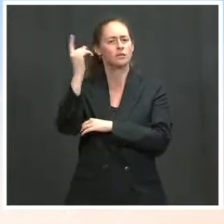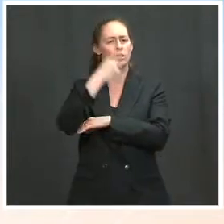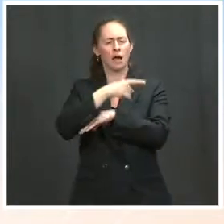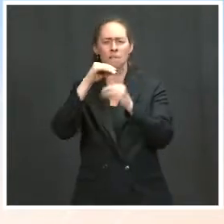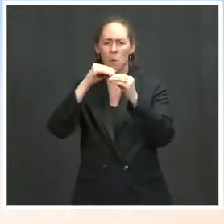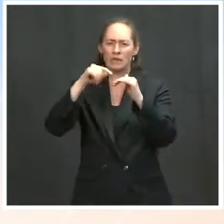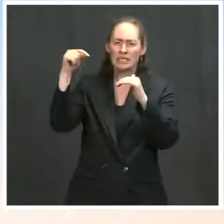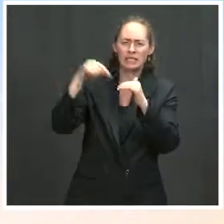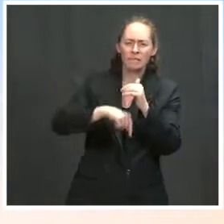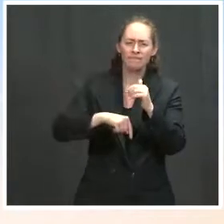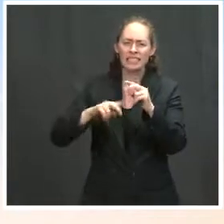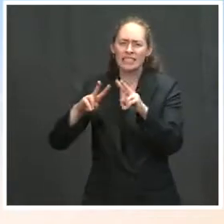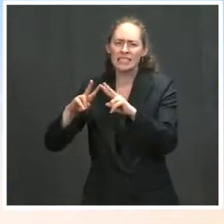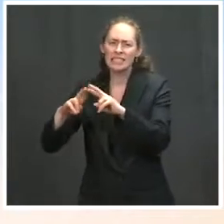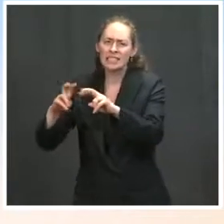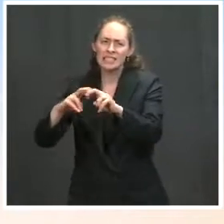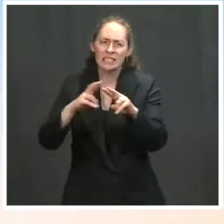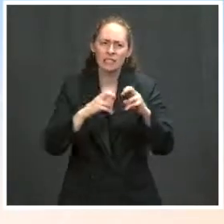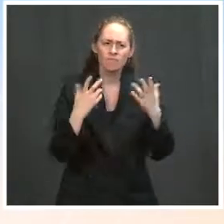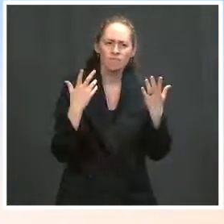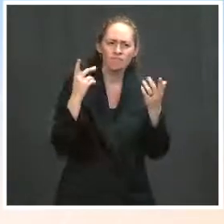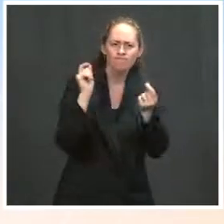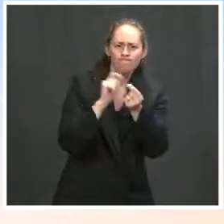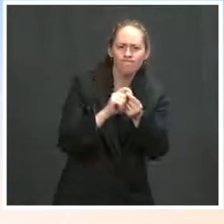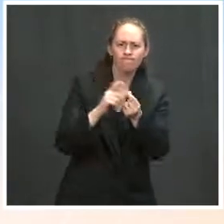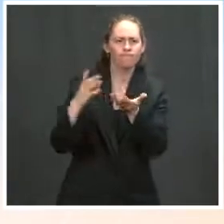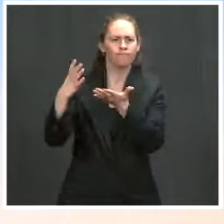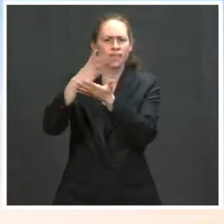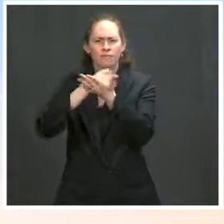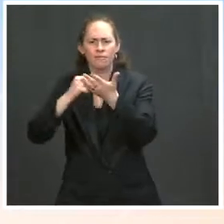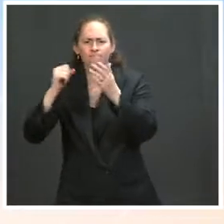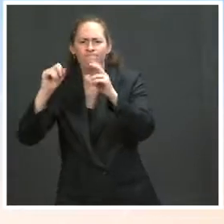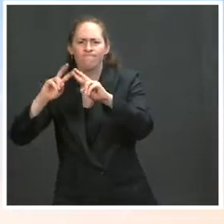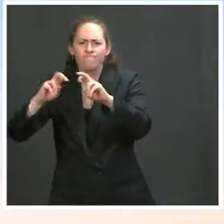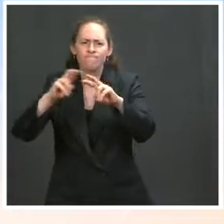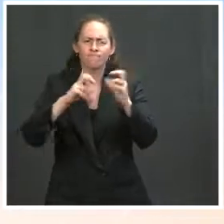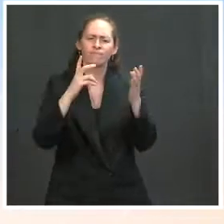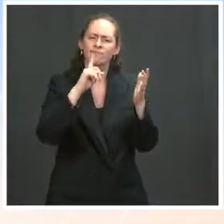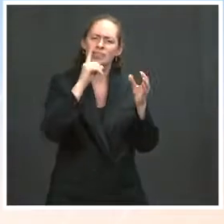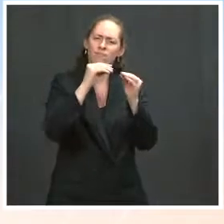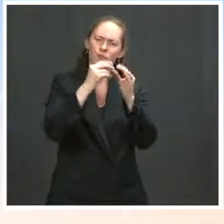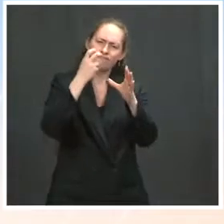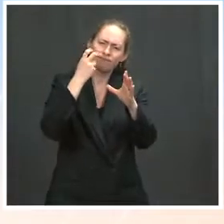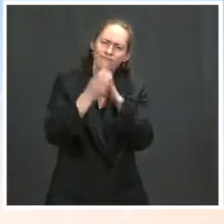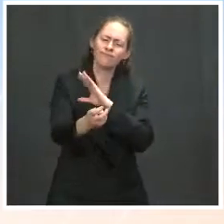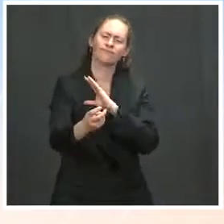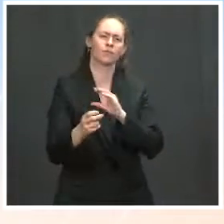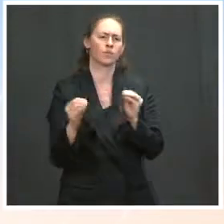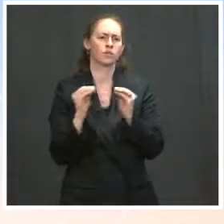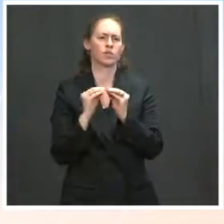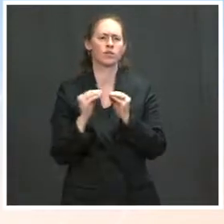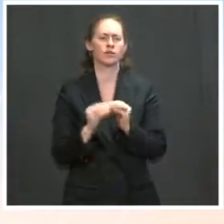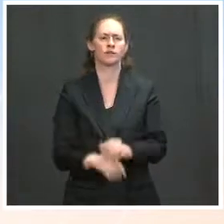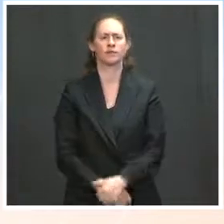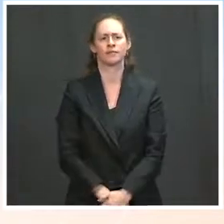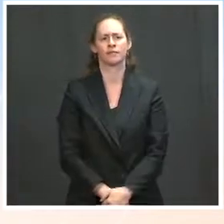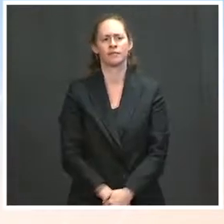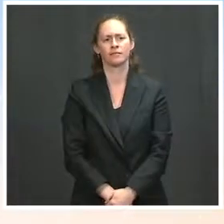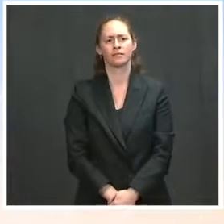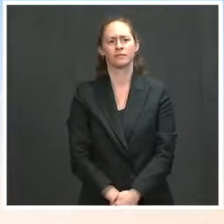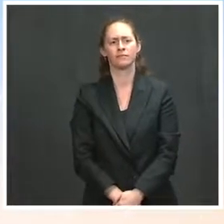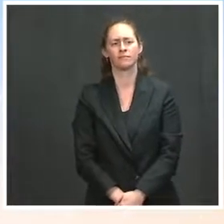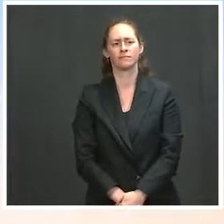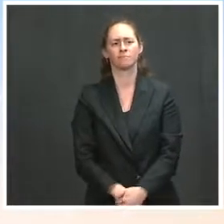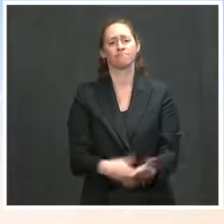to double down their efforts, and that is what he's asking for. But I said this earlier. The WHO doing their